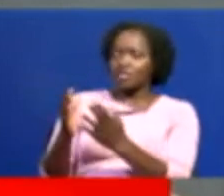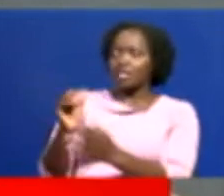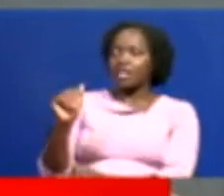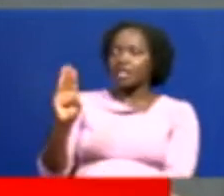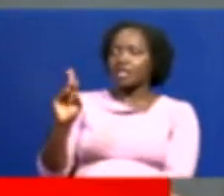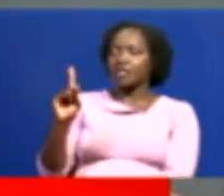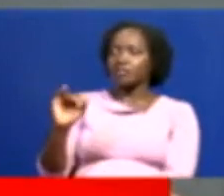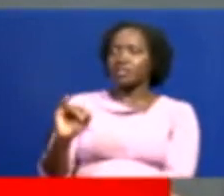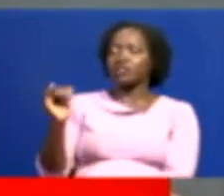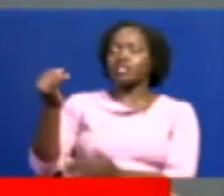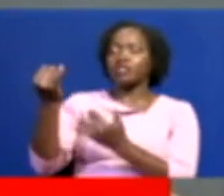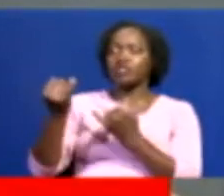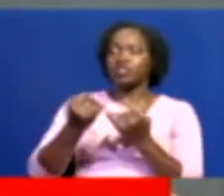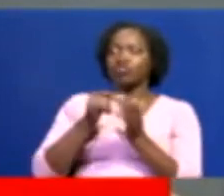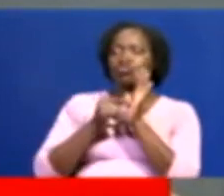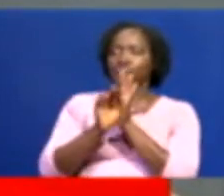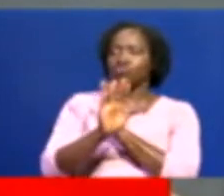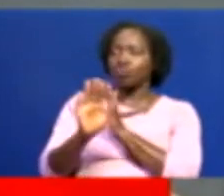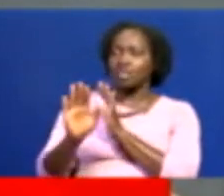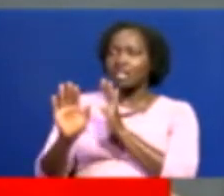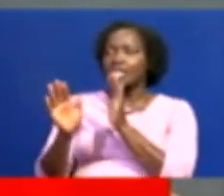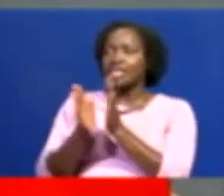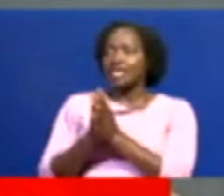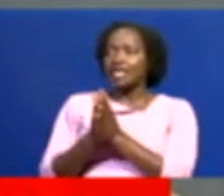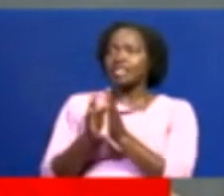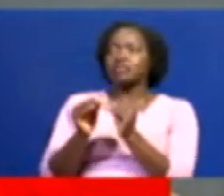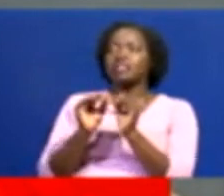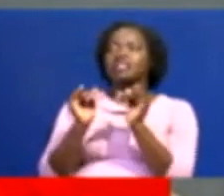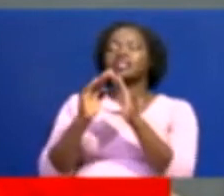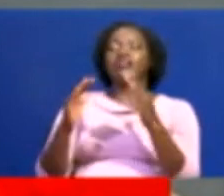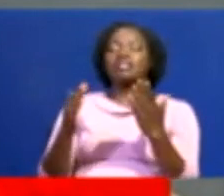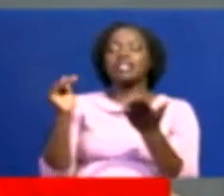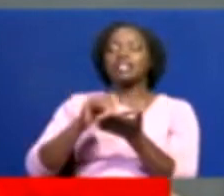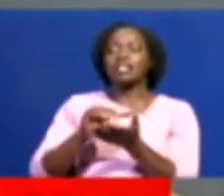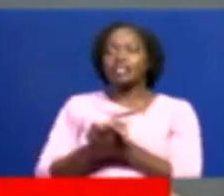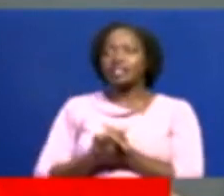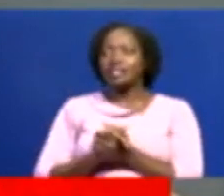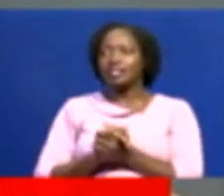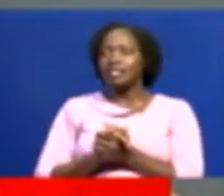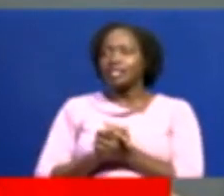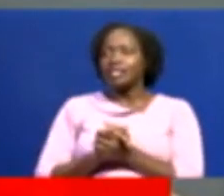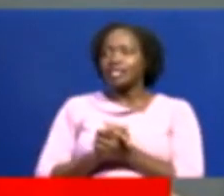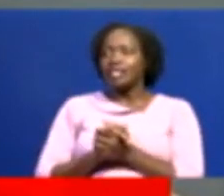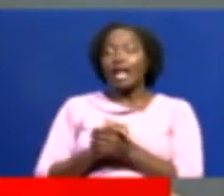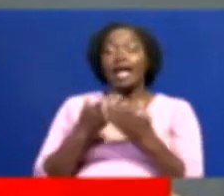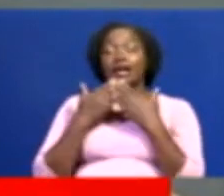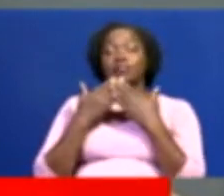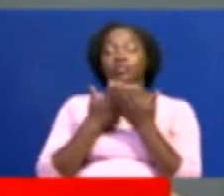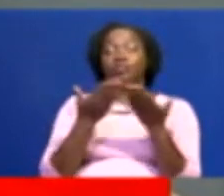the invitation to your show and us getting to meet in a new house. Yes. Asante sana. Thank you. I totally